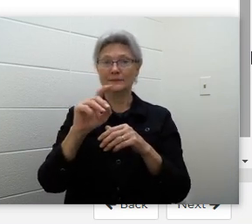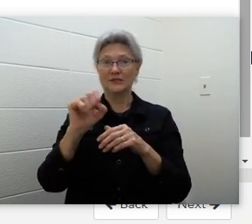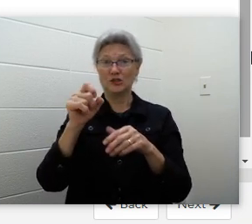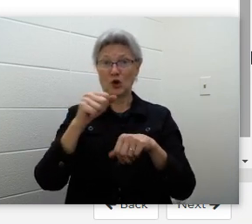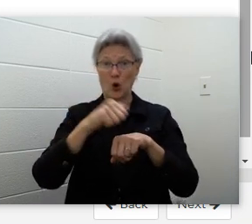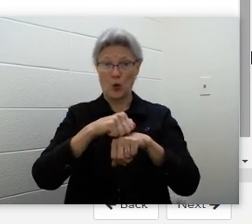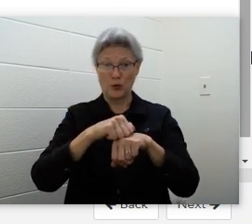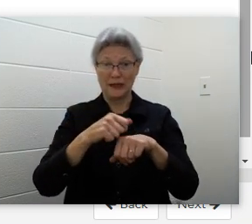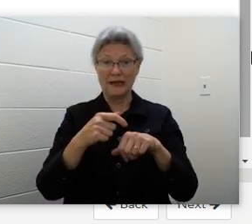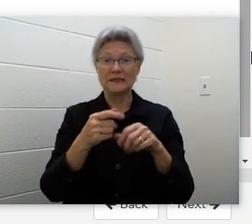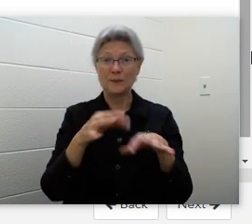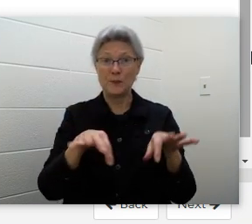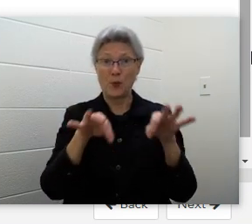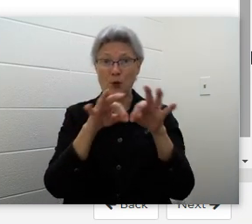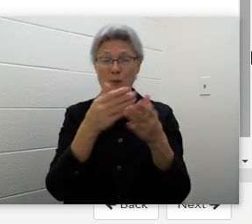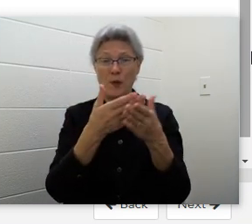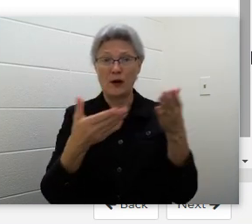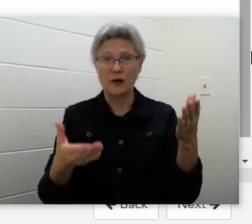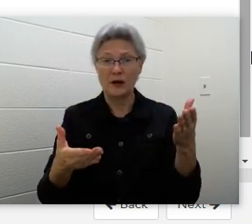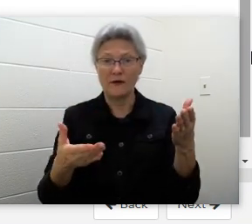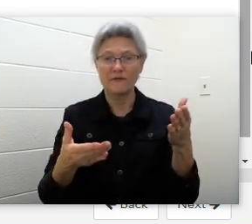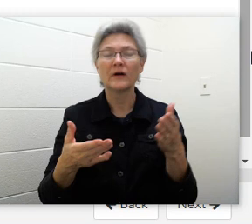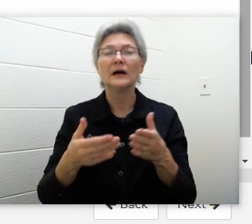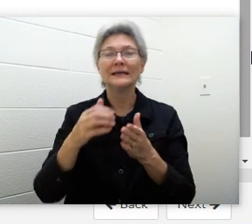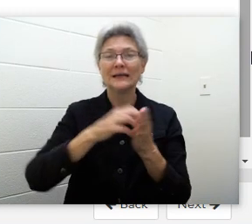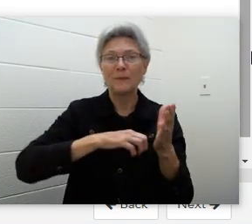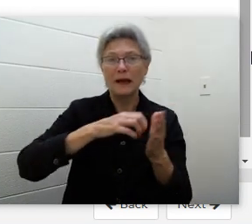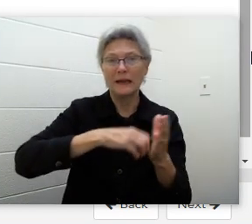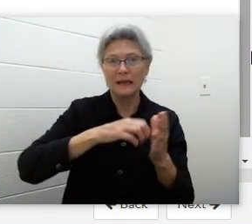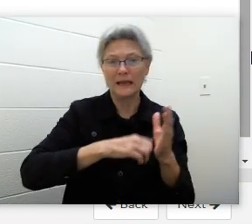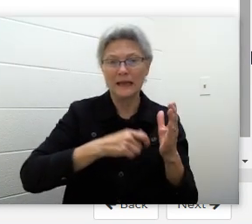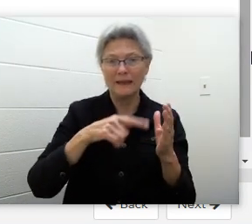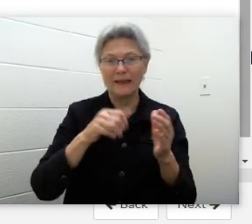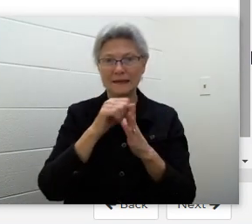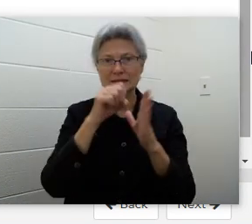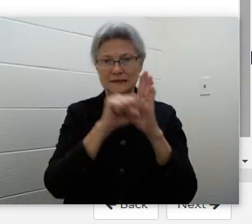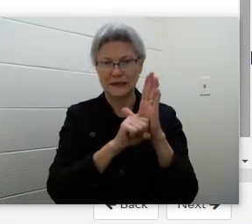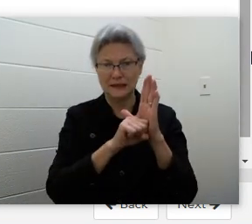deposits form an underground layer of rock in the earth.